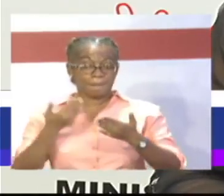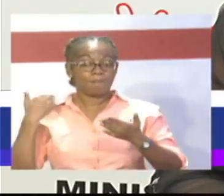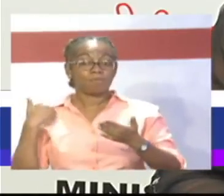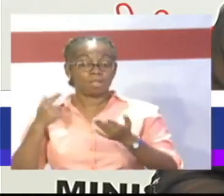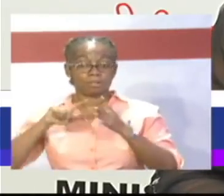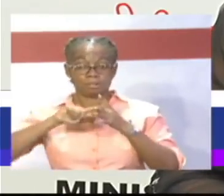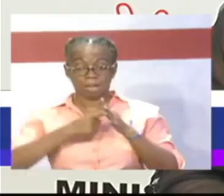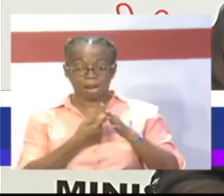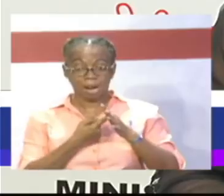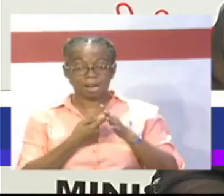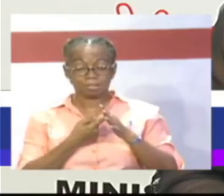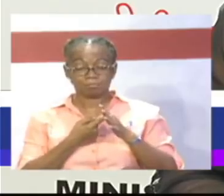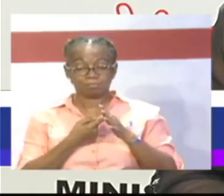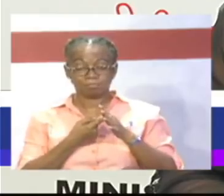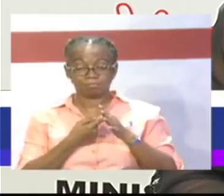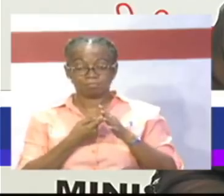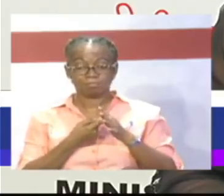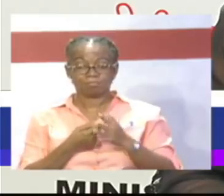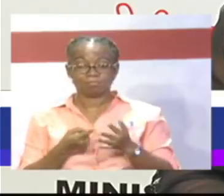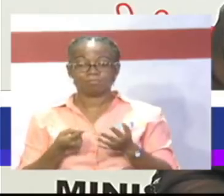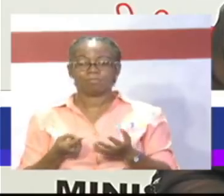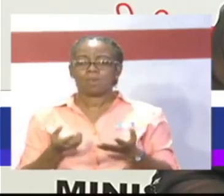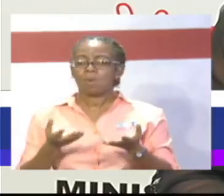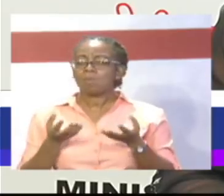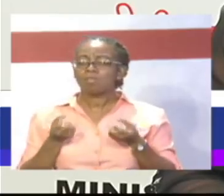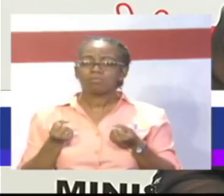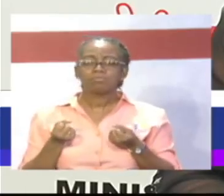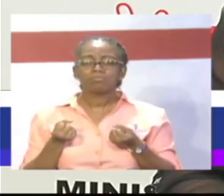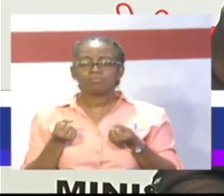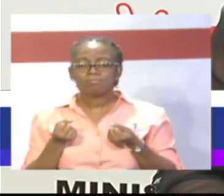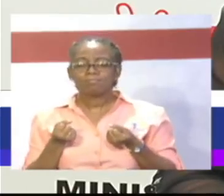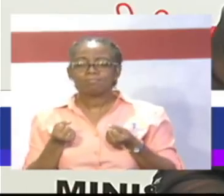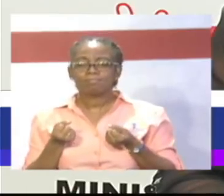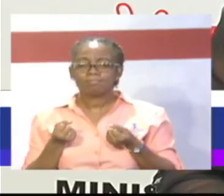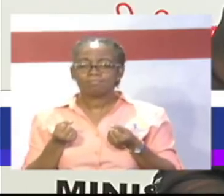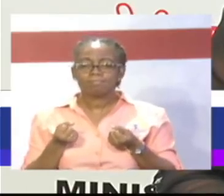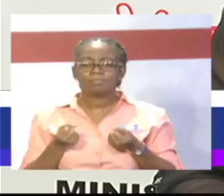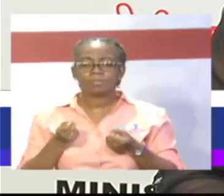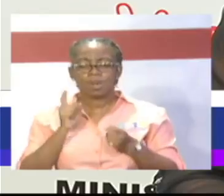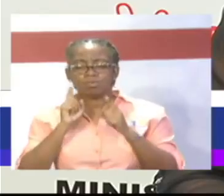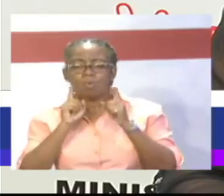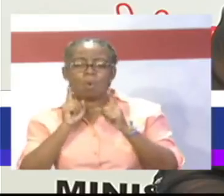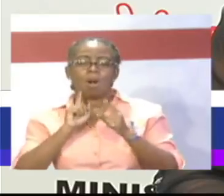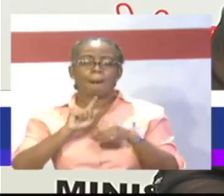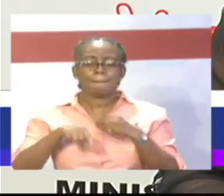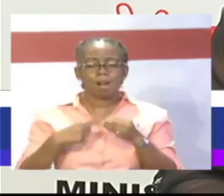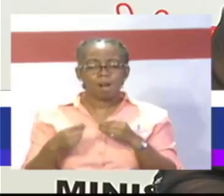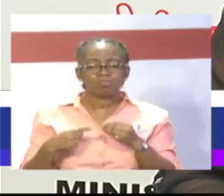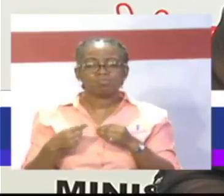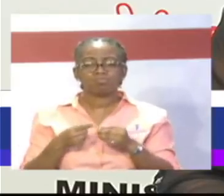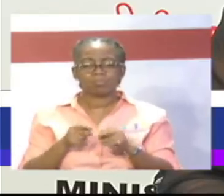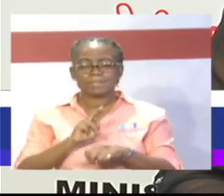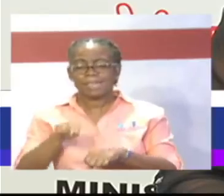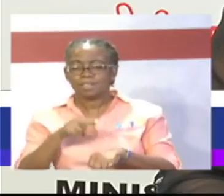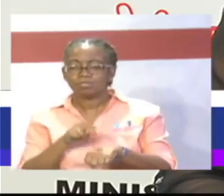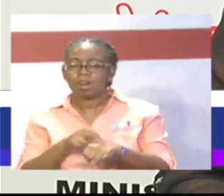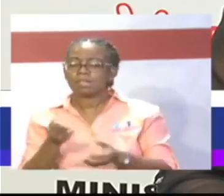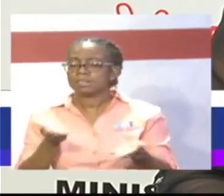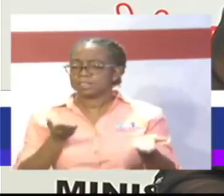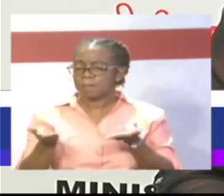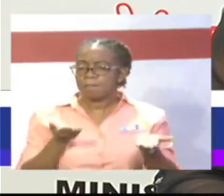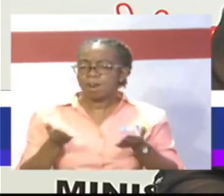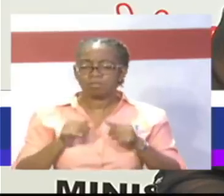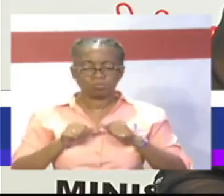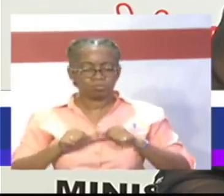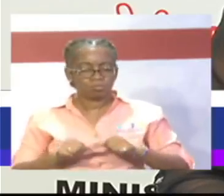morning, I would like to acknowledge and recognize the selfless national service that continues